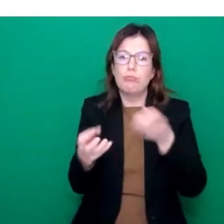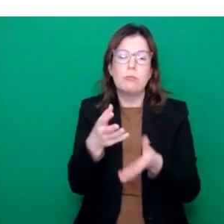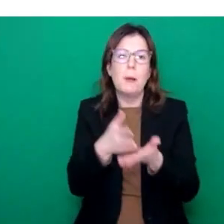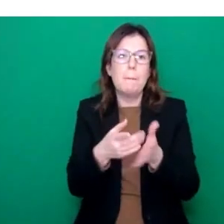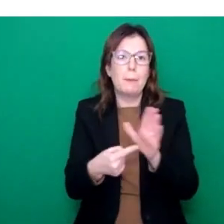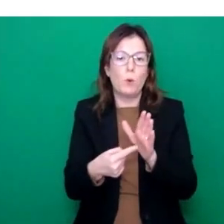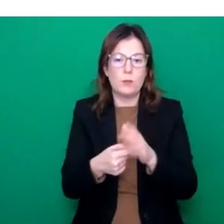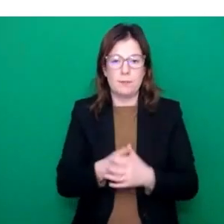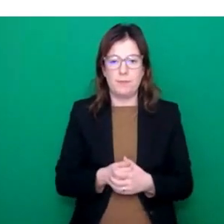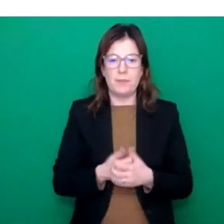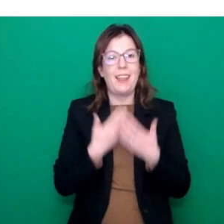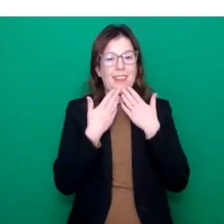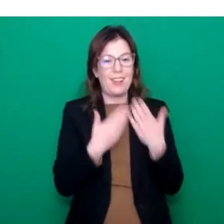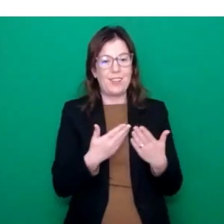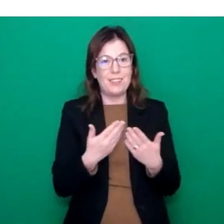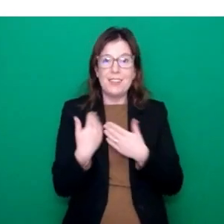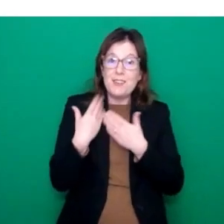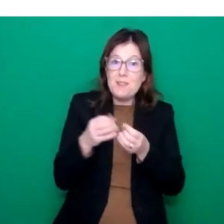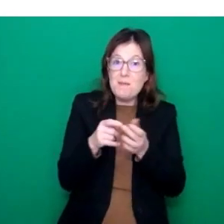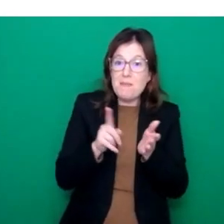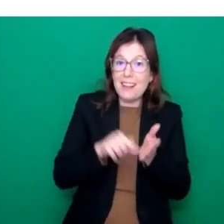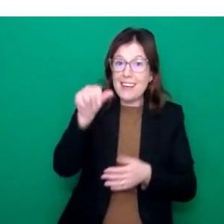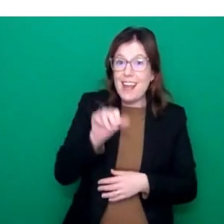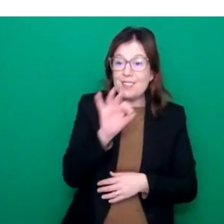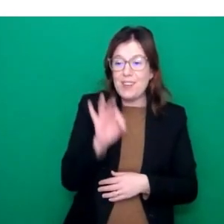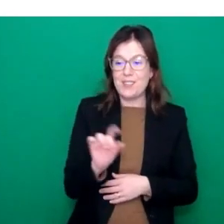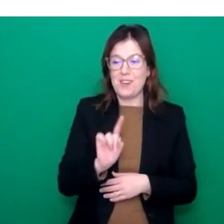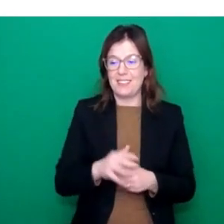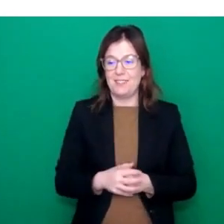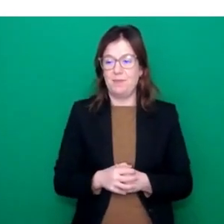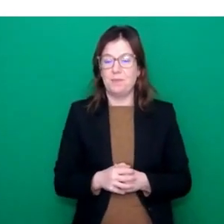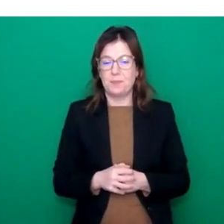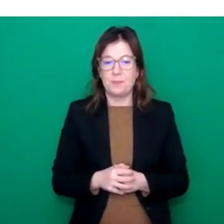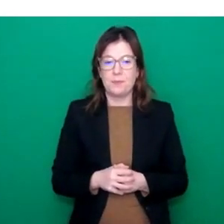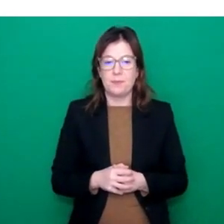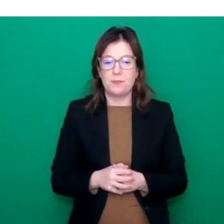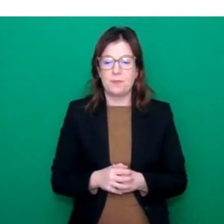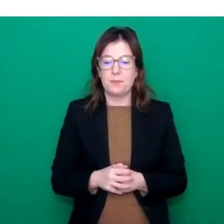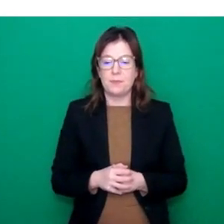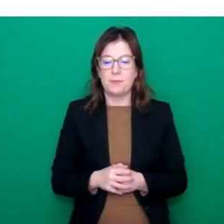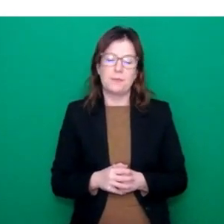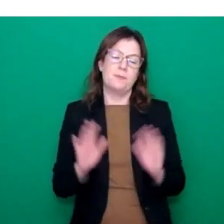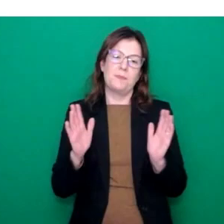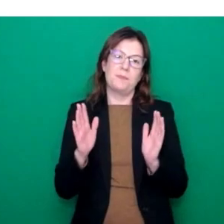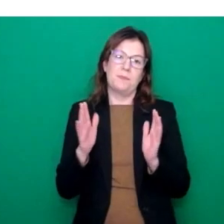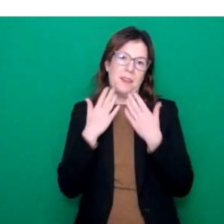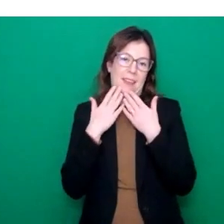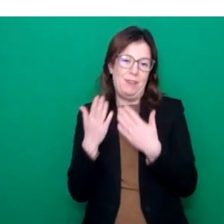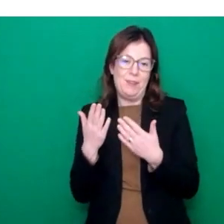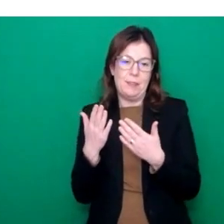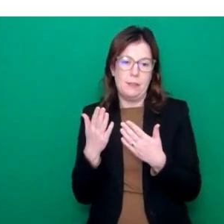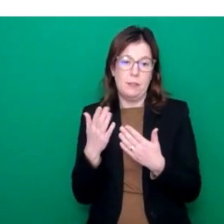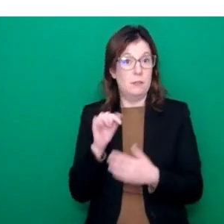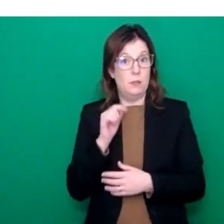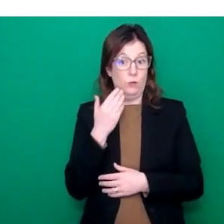Thank you, Susanna. Okay, Bill, it's over to you for the next question. Thank you, Margo. And I think, in terms of that